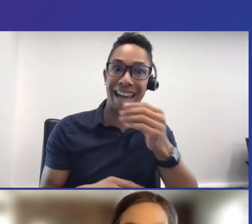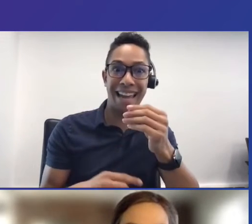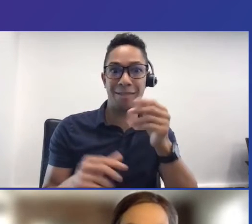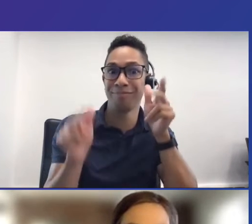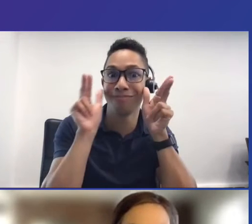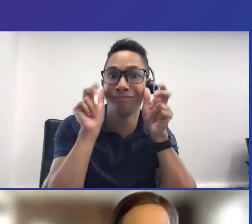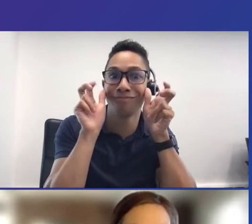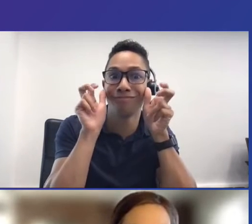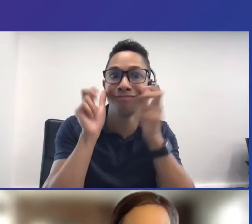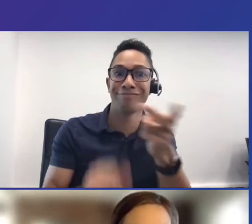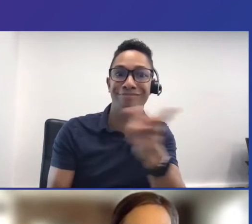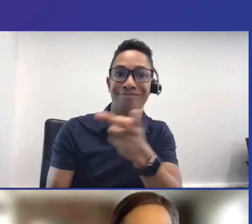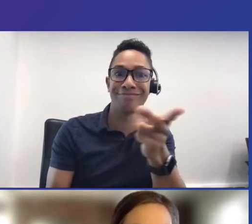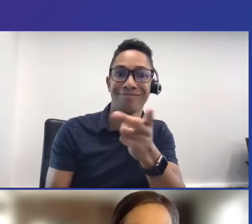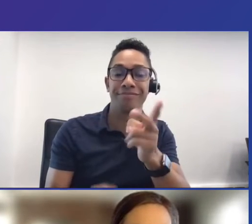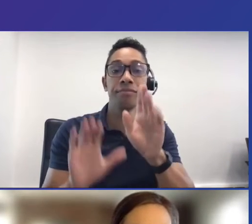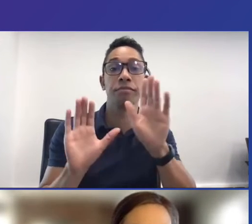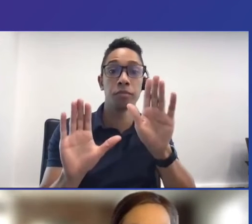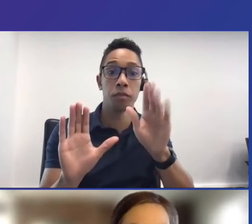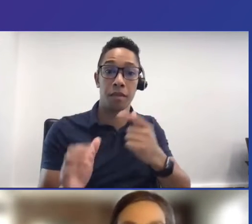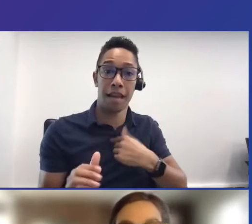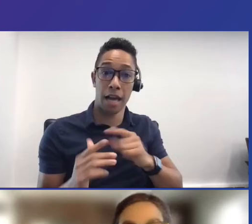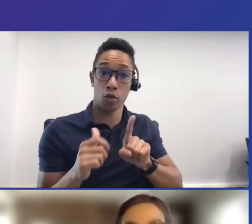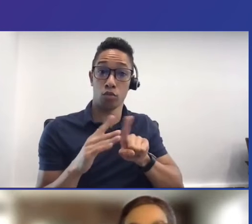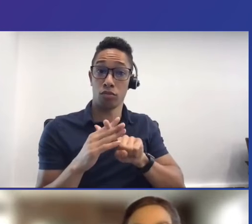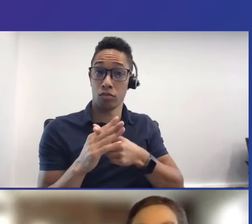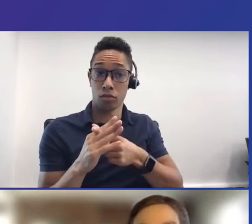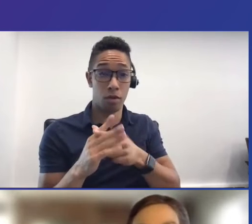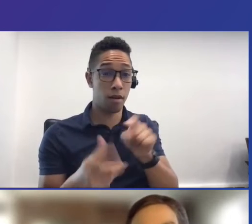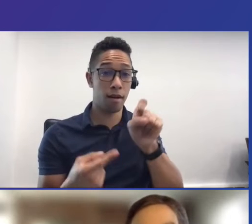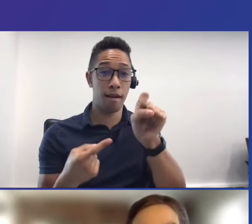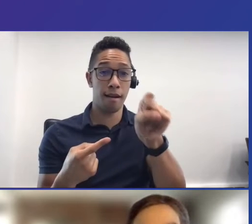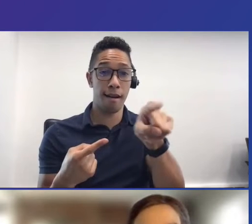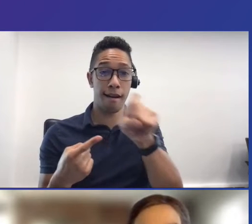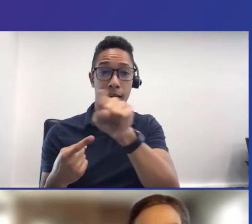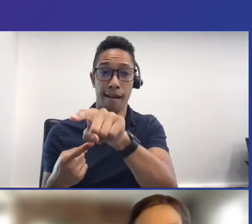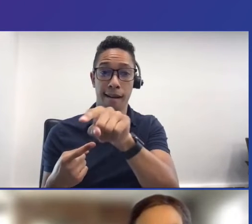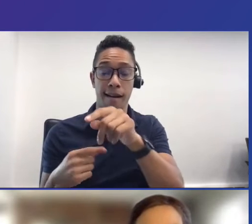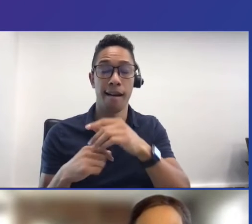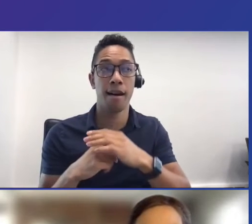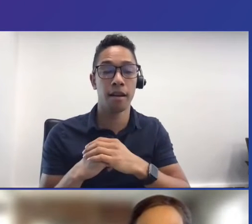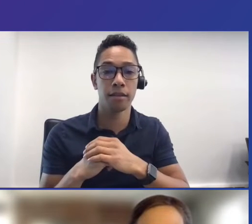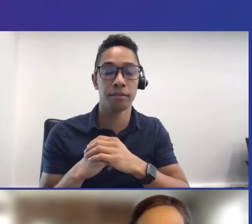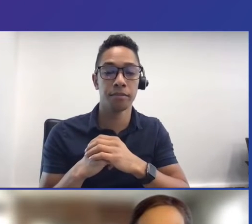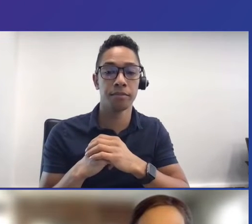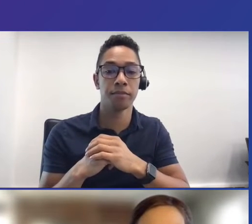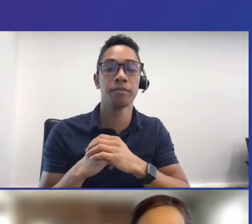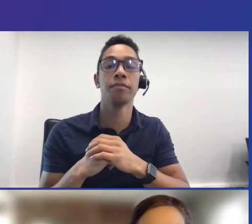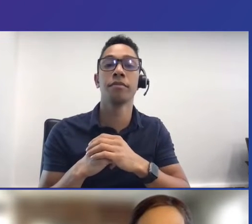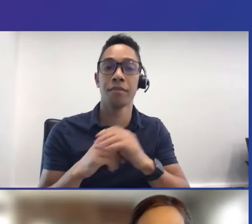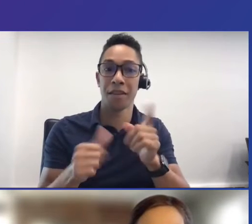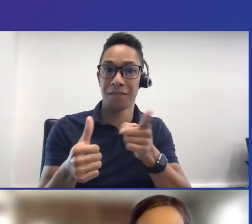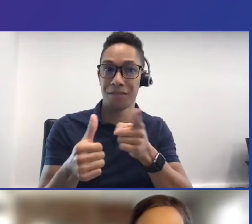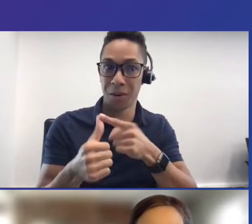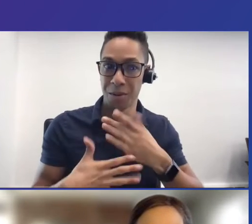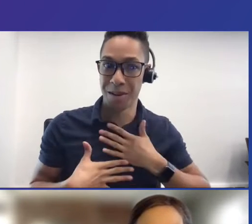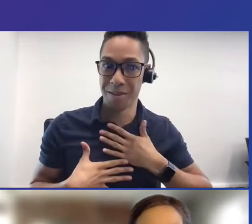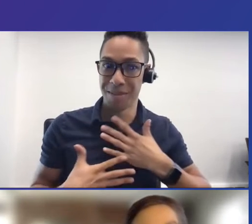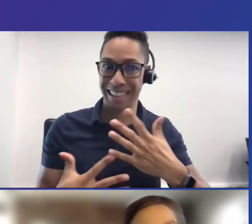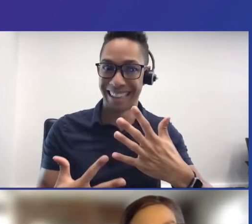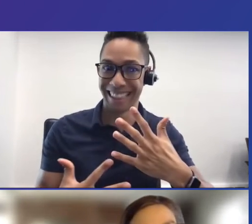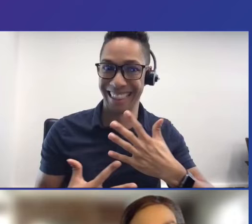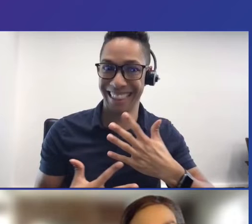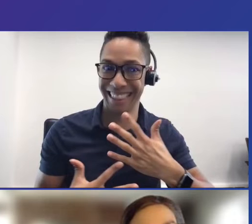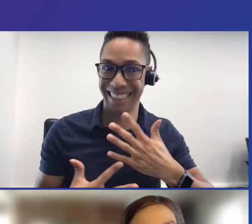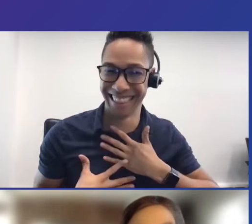say, and I will ask you both to, as Adia is mentioning, breathe and introduce